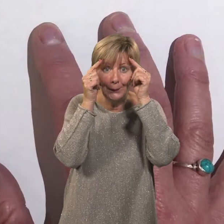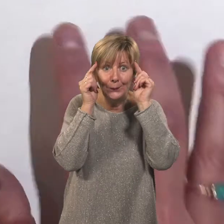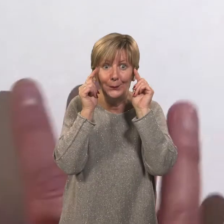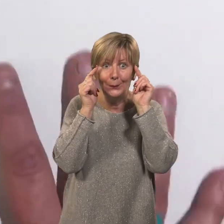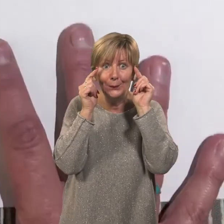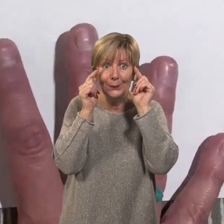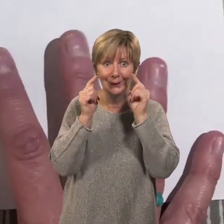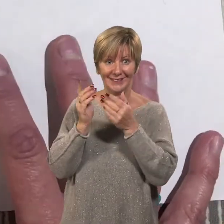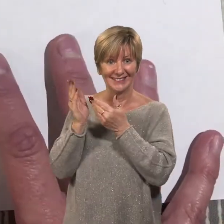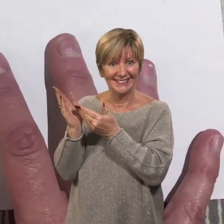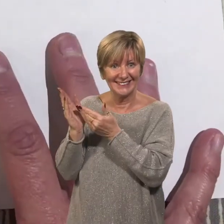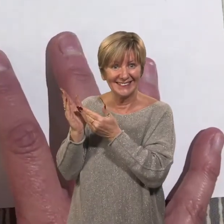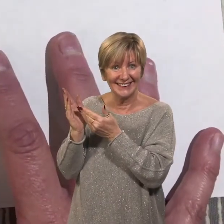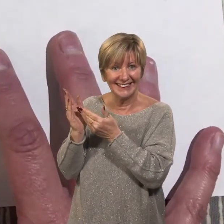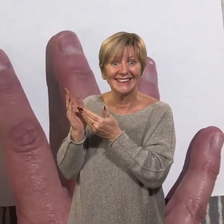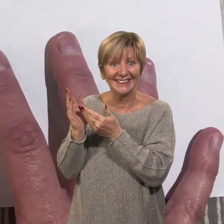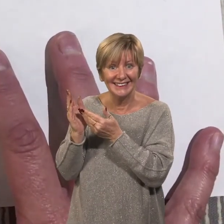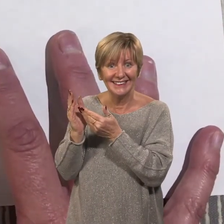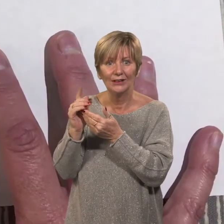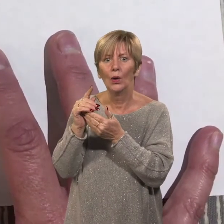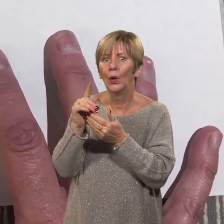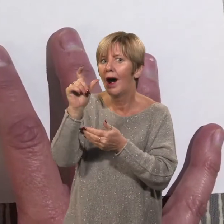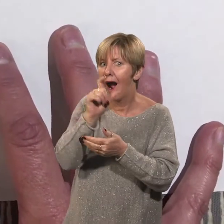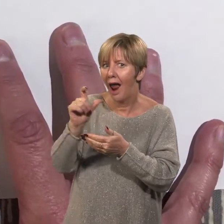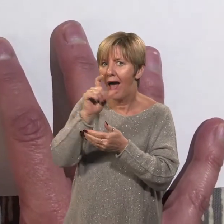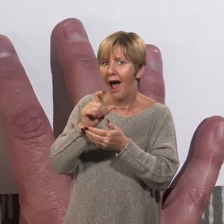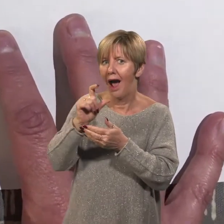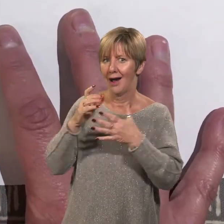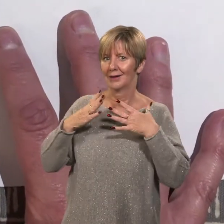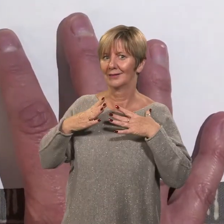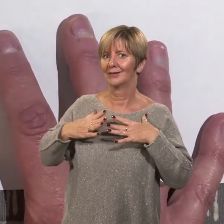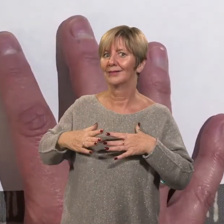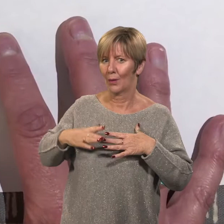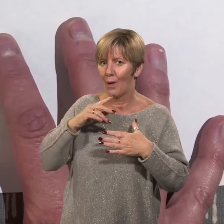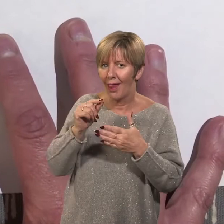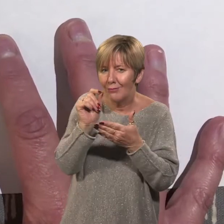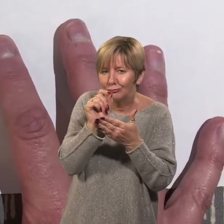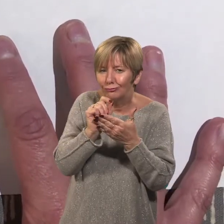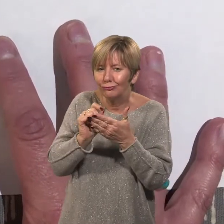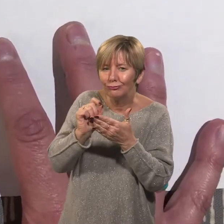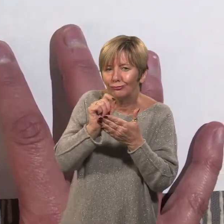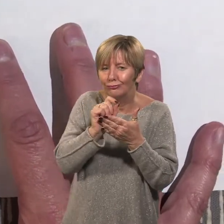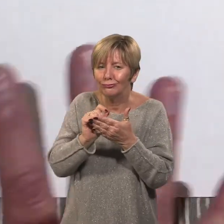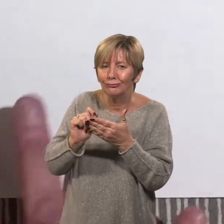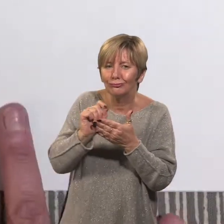There we go. Finally, let's just draw a collar on his